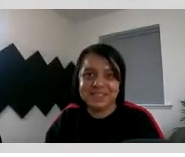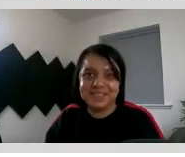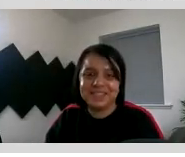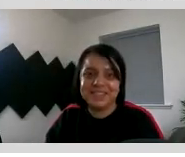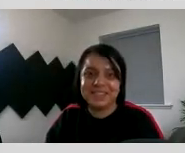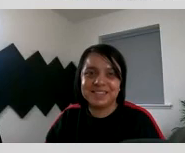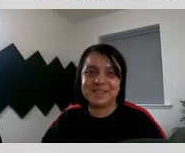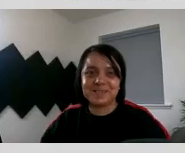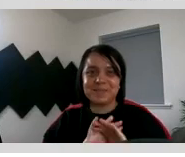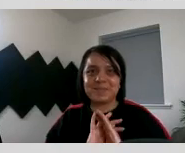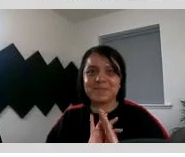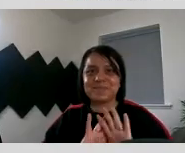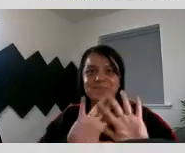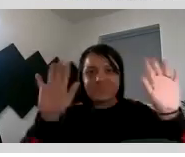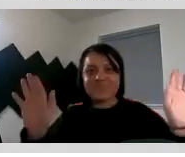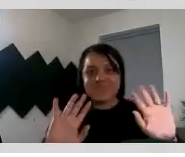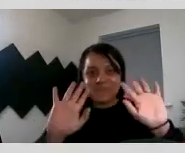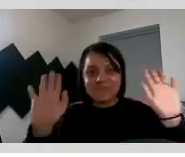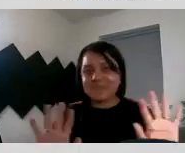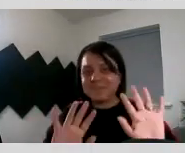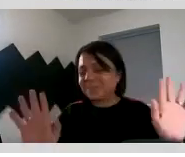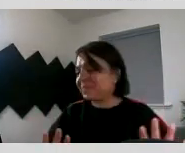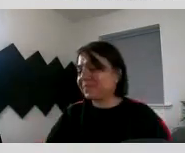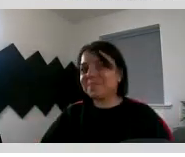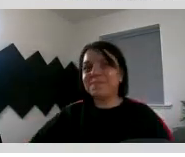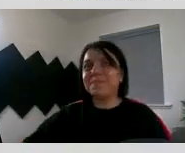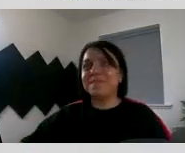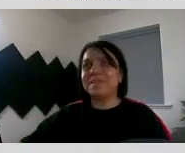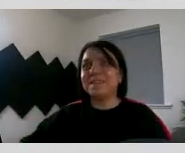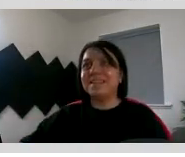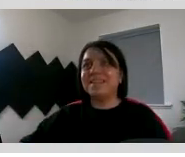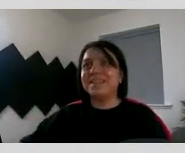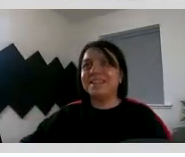Okay, see you all tomorrow. See ya. Bye. Bye-bye. Have a nice day.